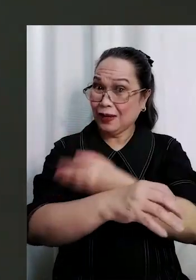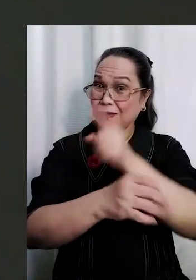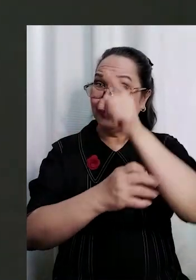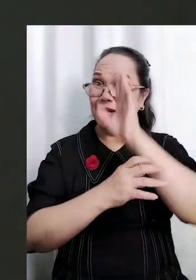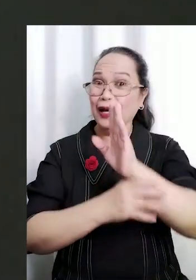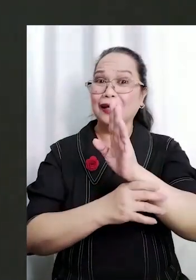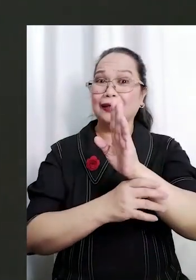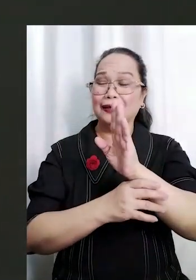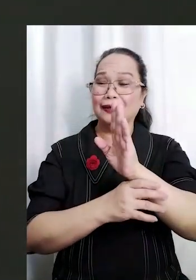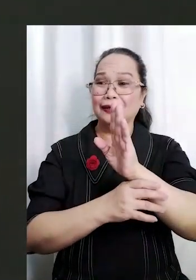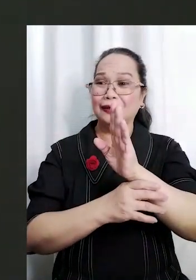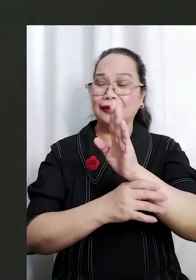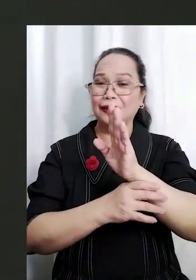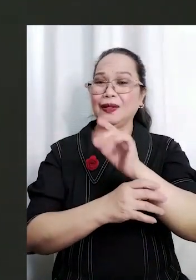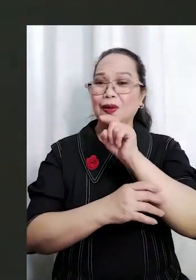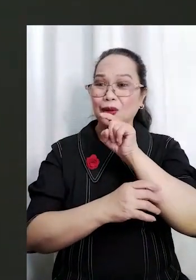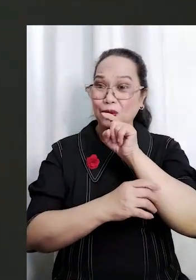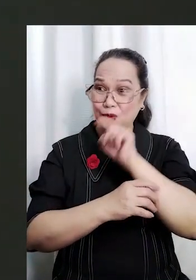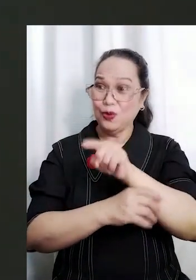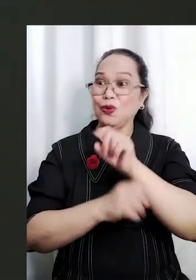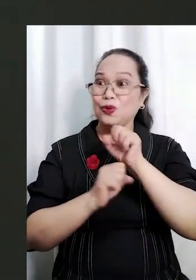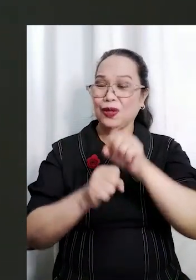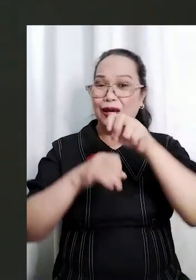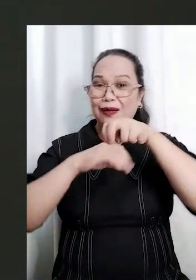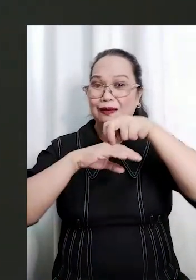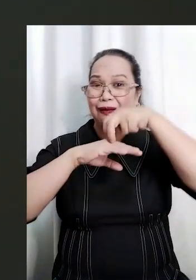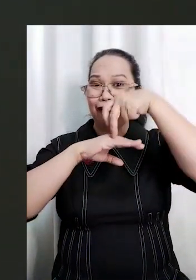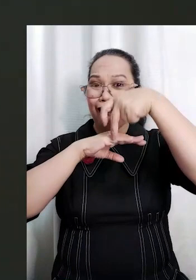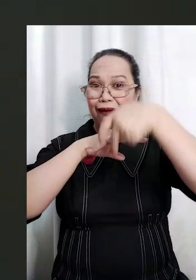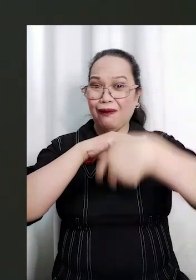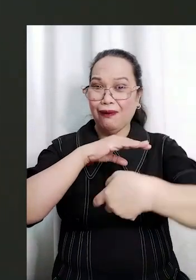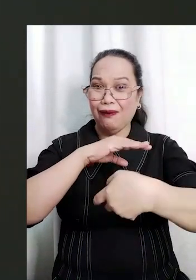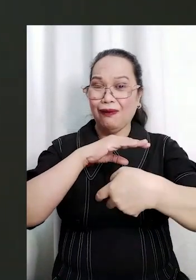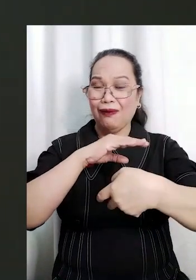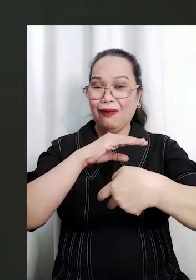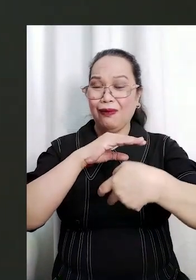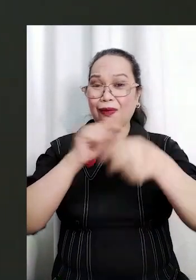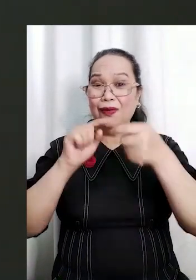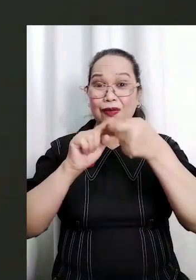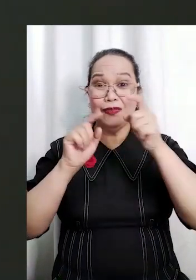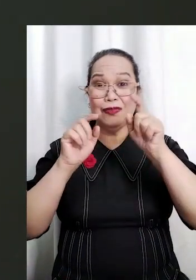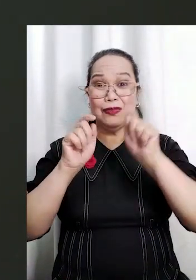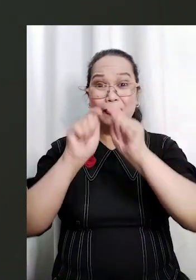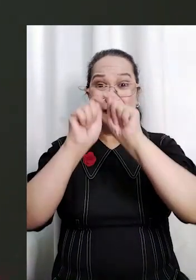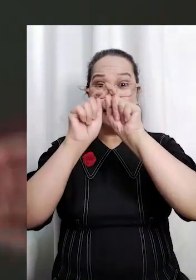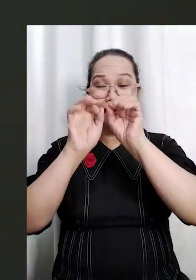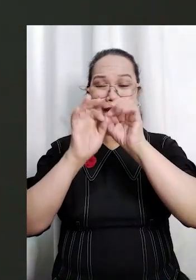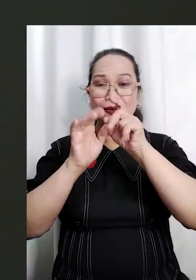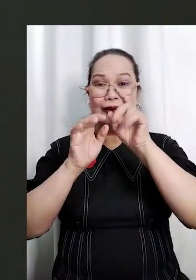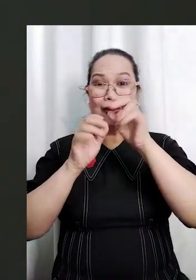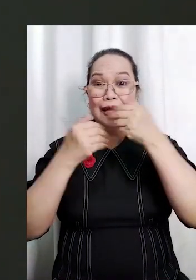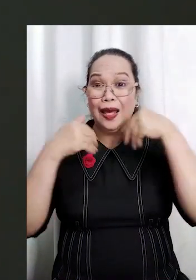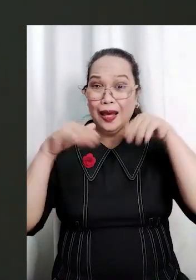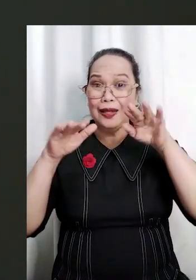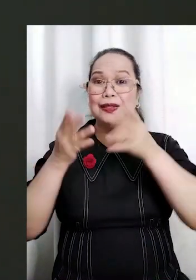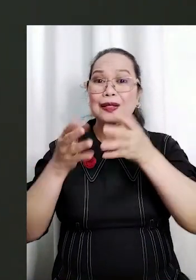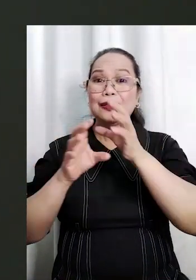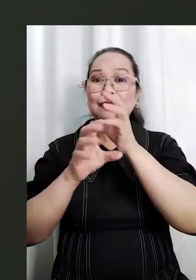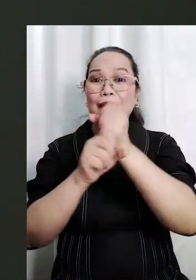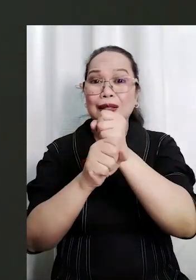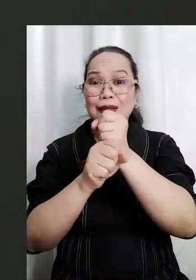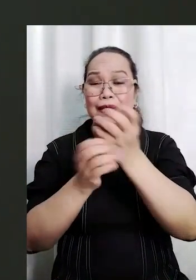Son of God, you could throw yourself down from the tower and then the angels will catch